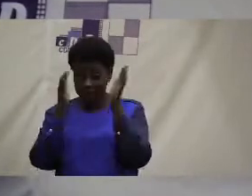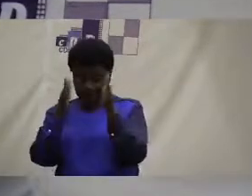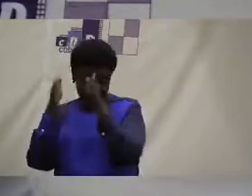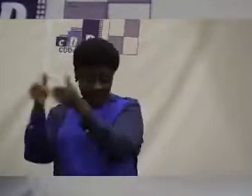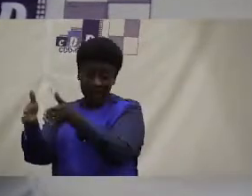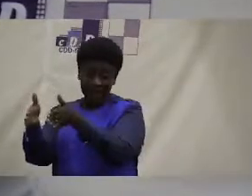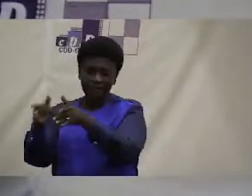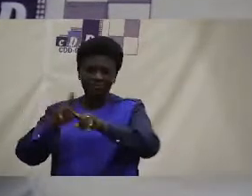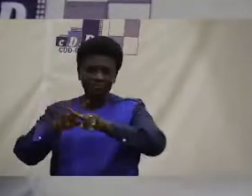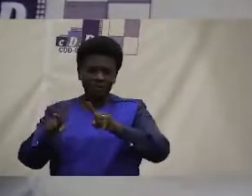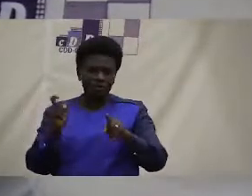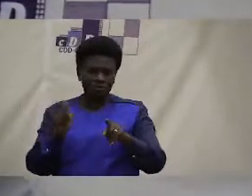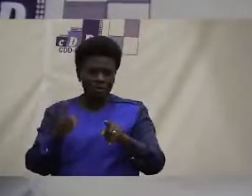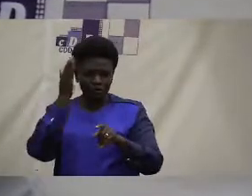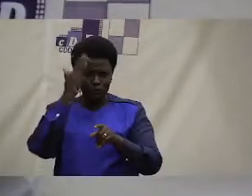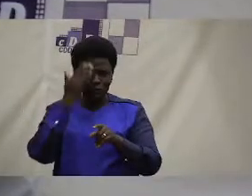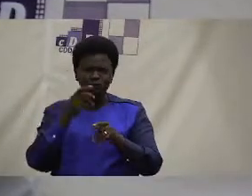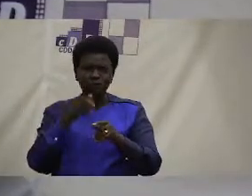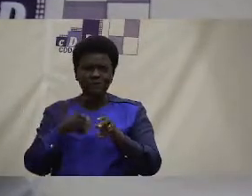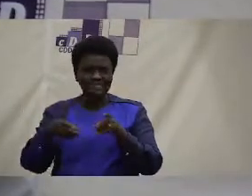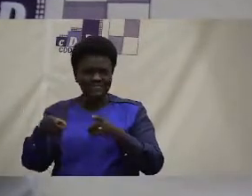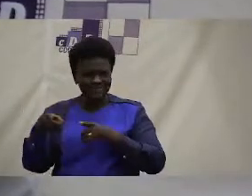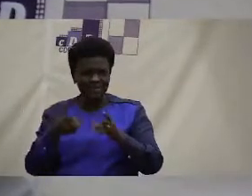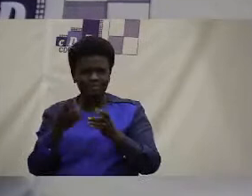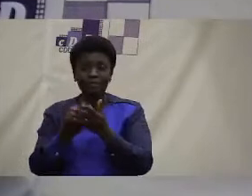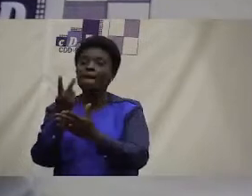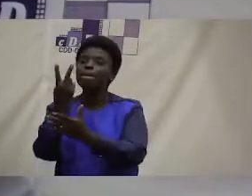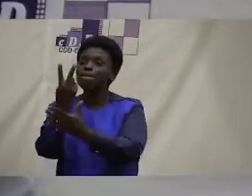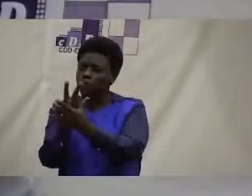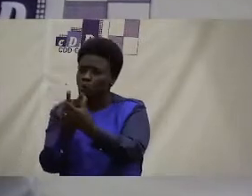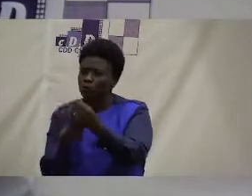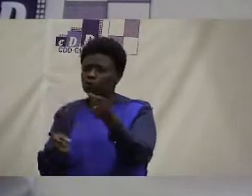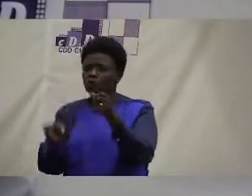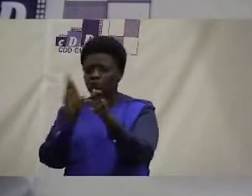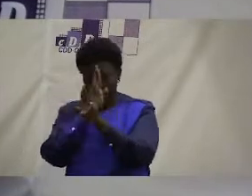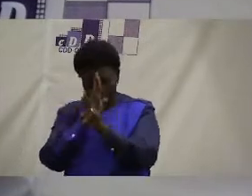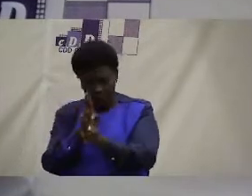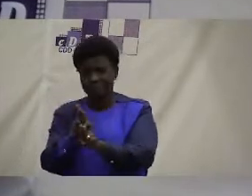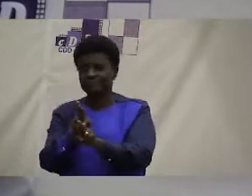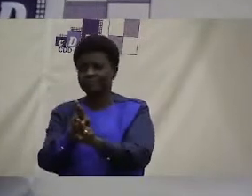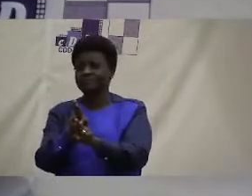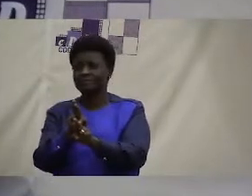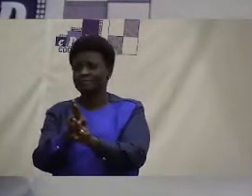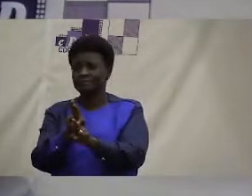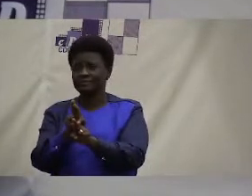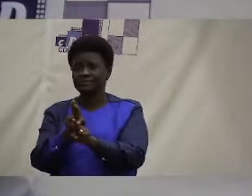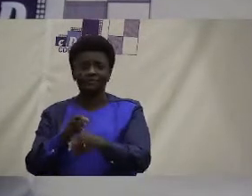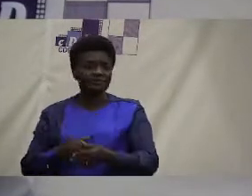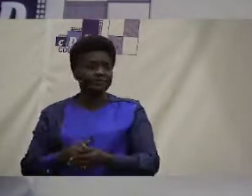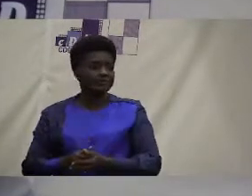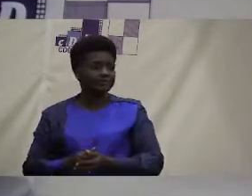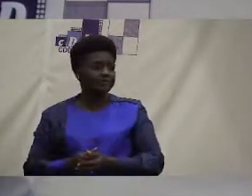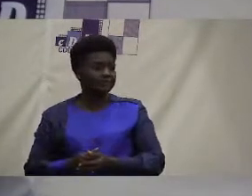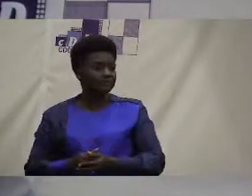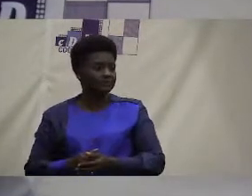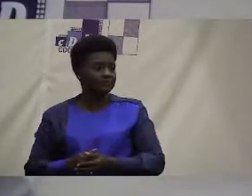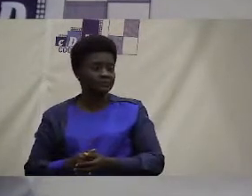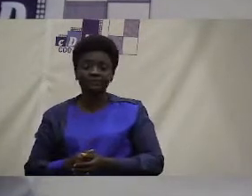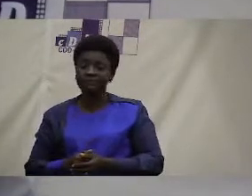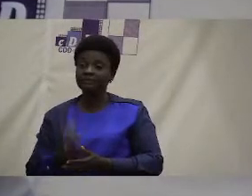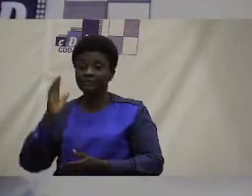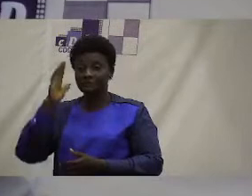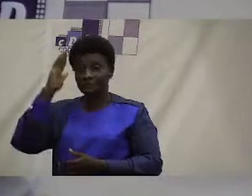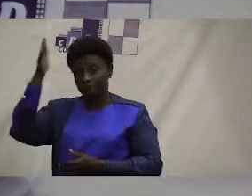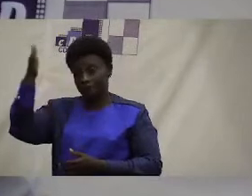but it must be defined by mutual respect and a little bit less of adversarial in the